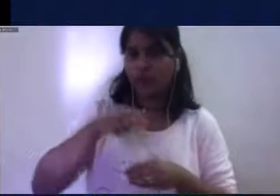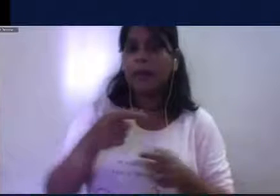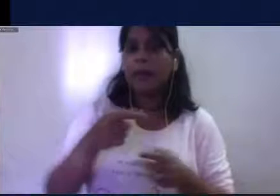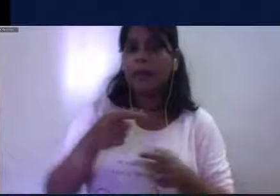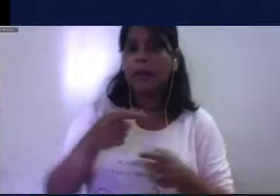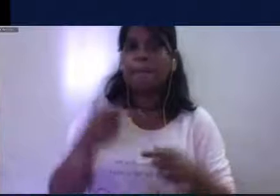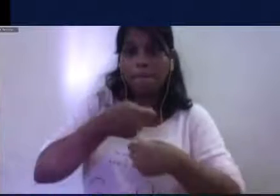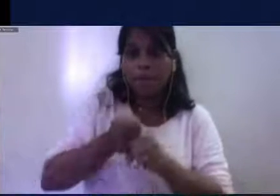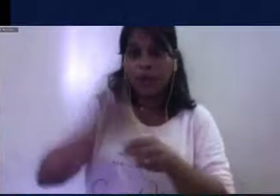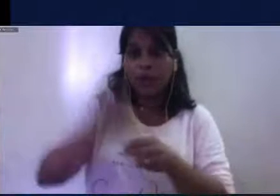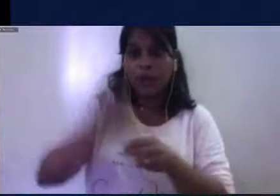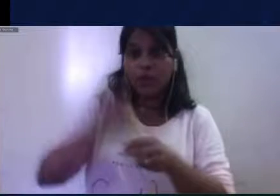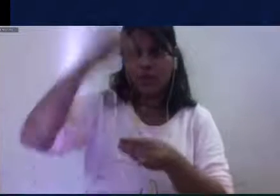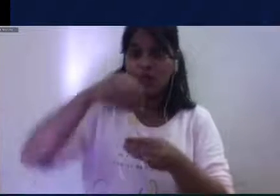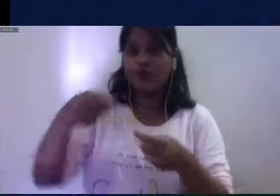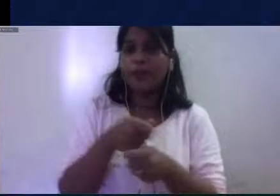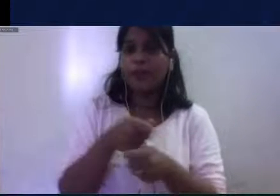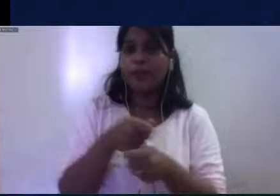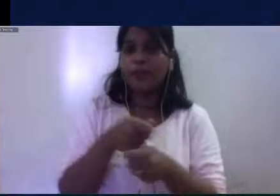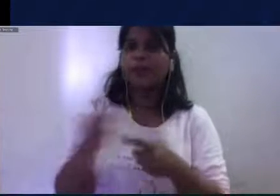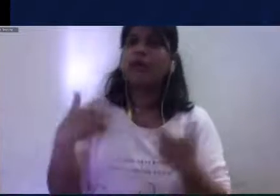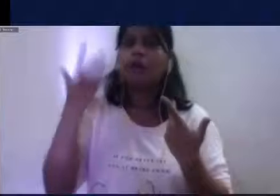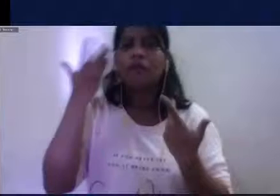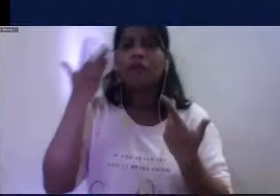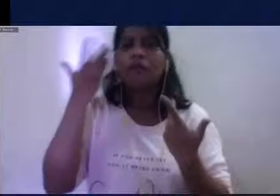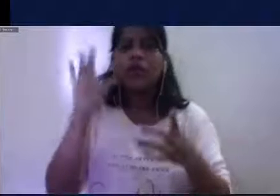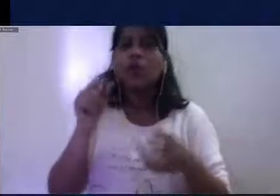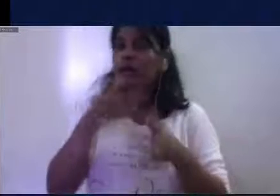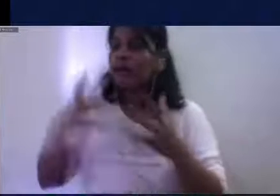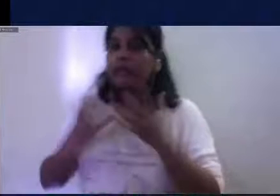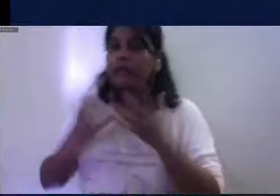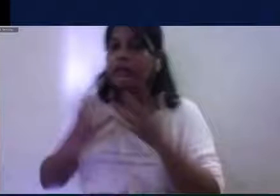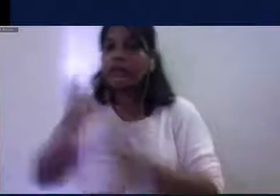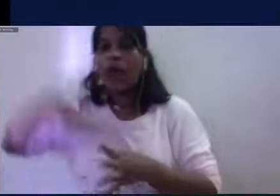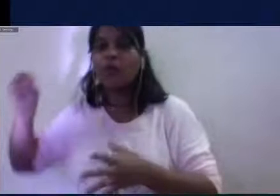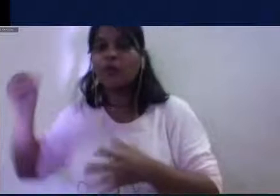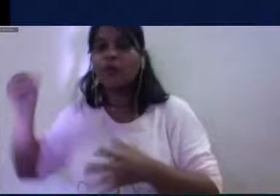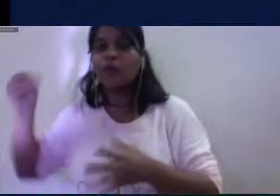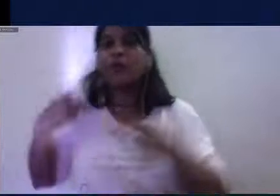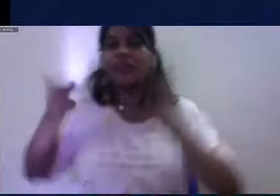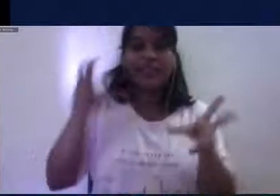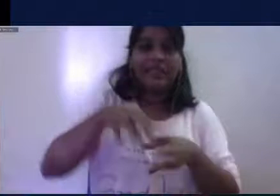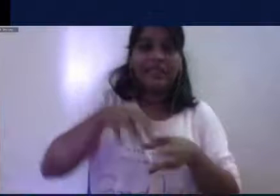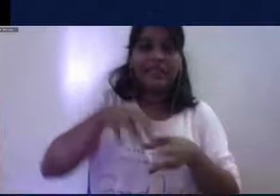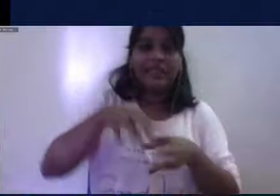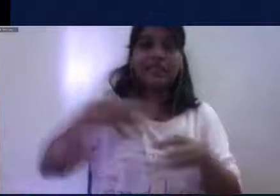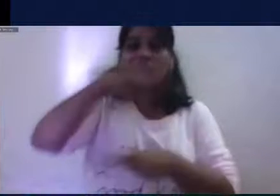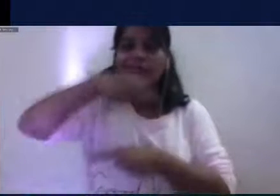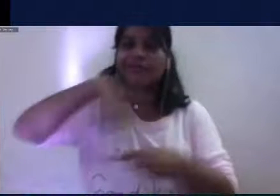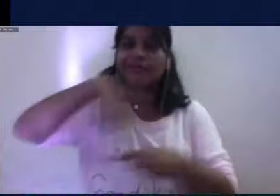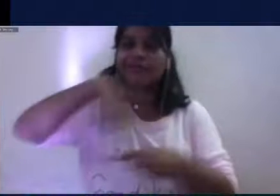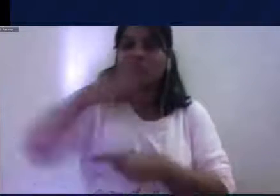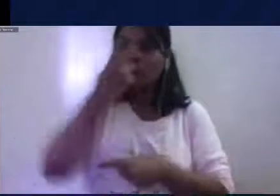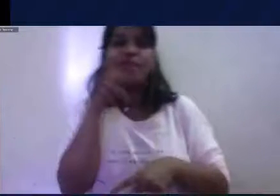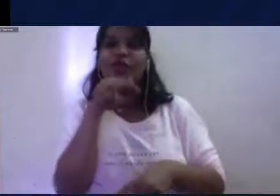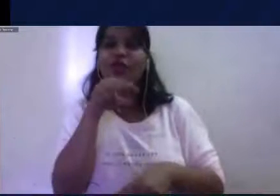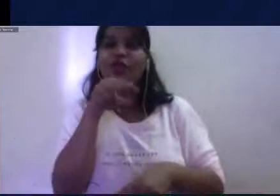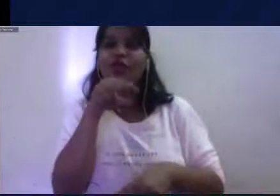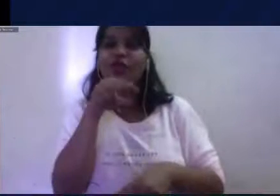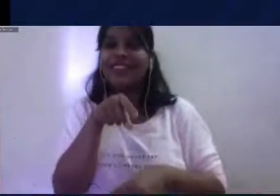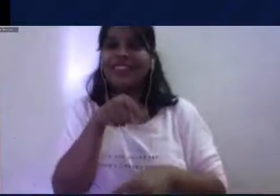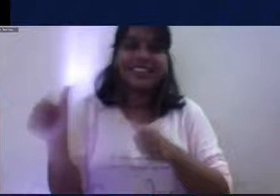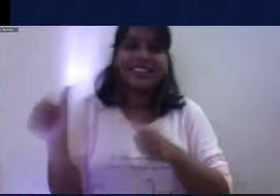cooker, she would not leave the kitchen. She would kind of walk around in the kitchen itself, pace back